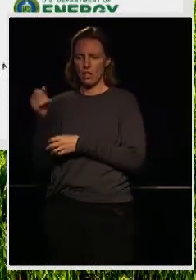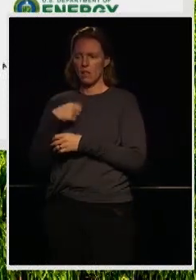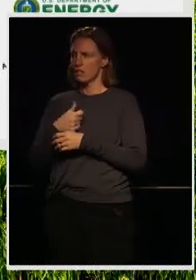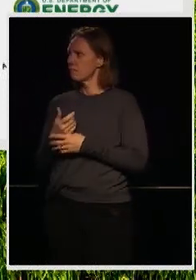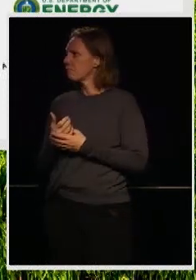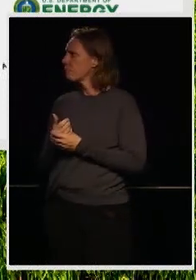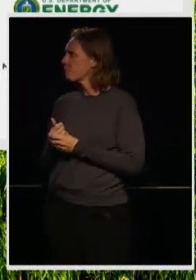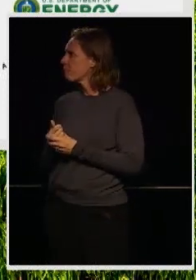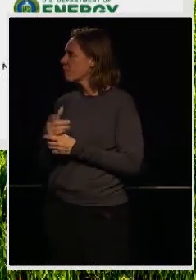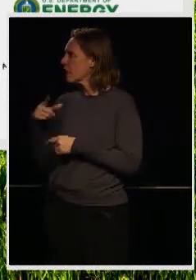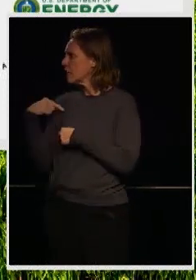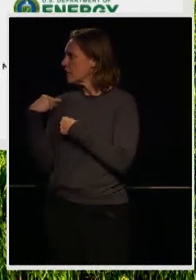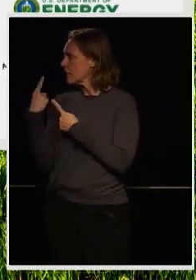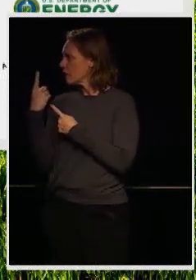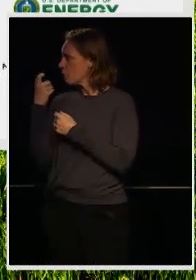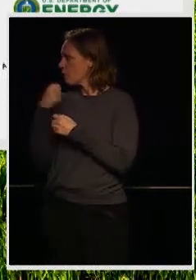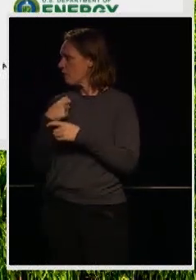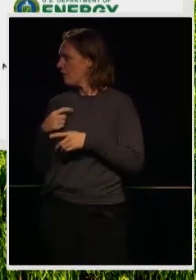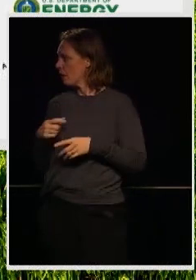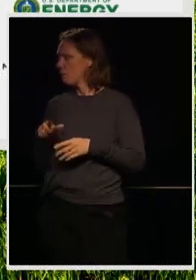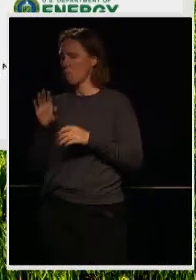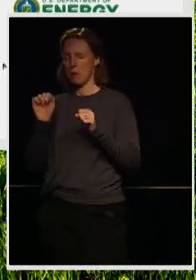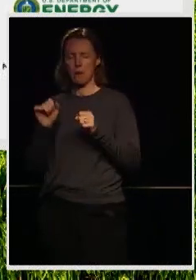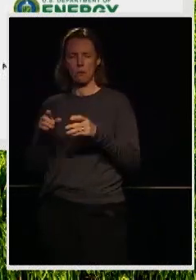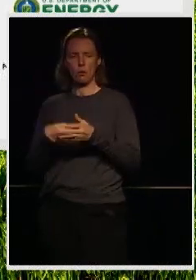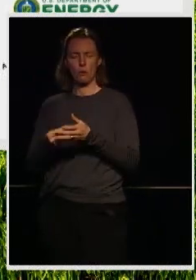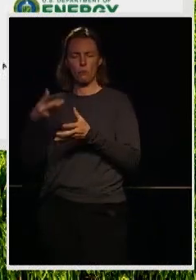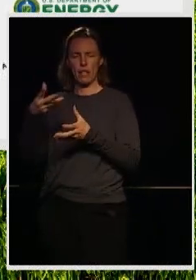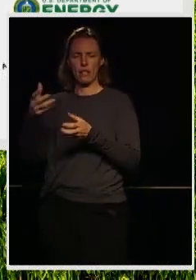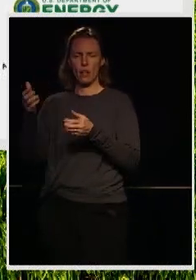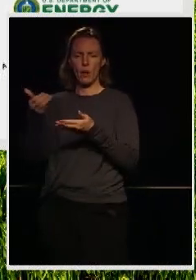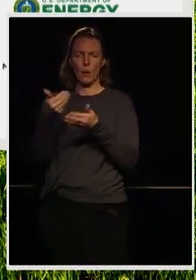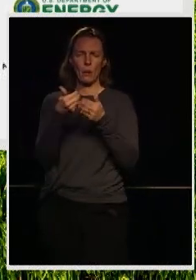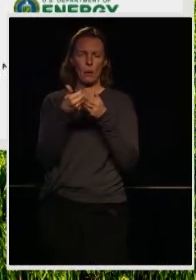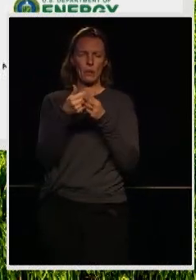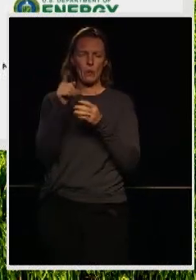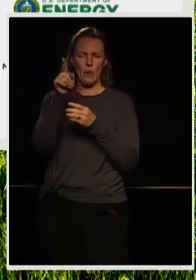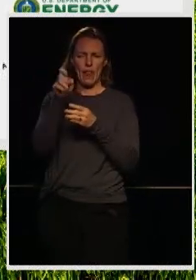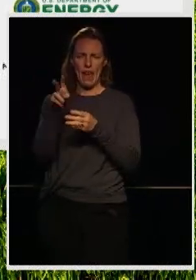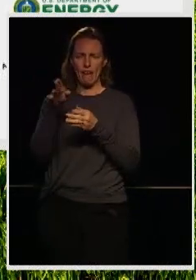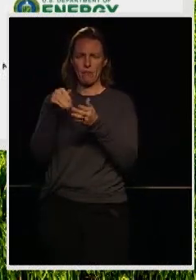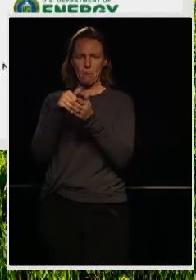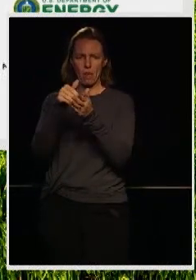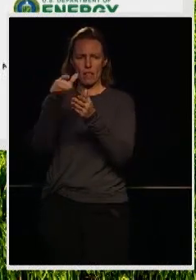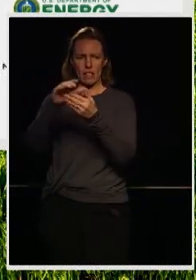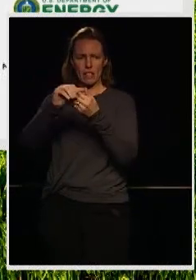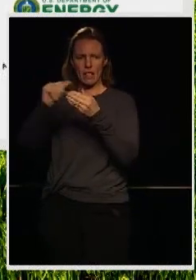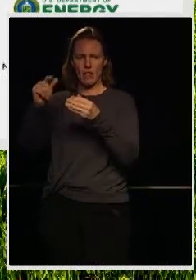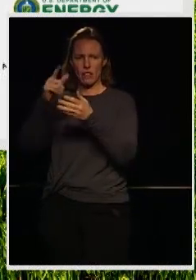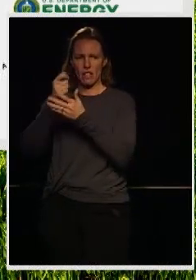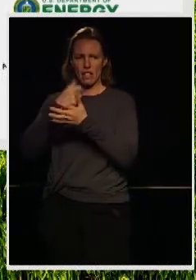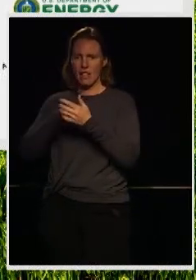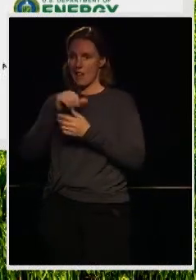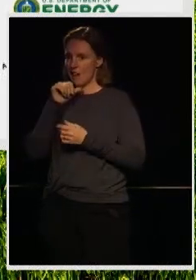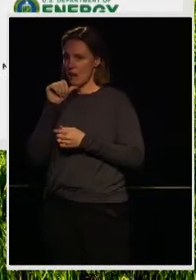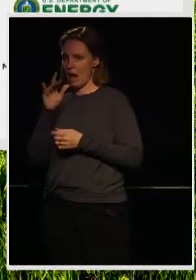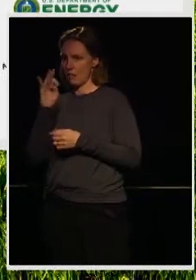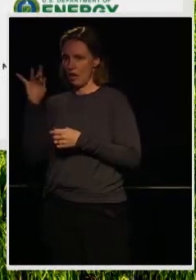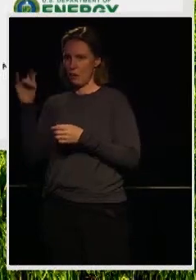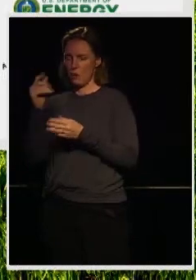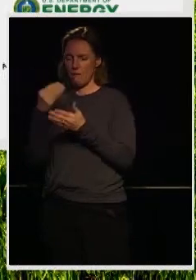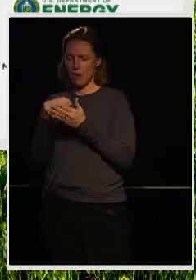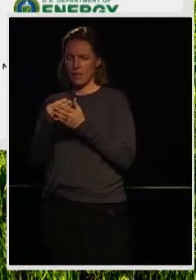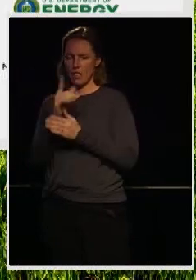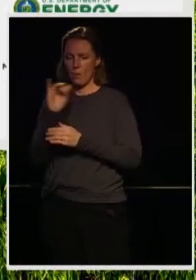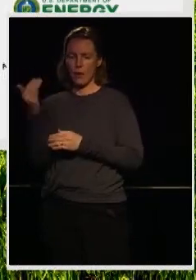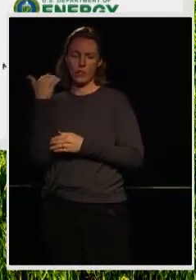Urbana-Champaign. And since then, we've been able to raise close to $500,000 in funding, non-dilutive funding, and we're